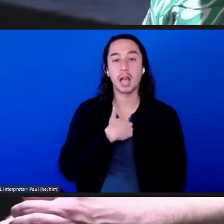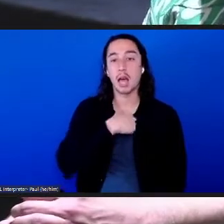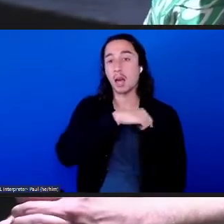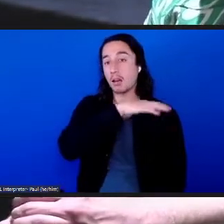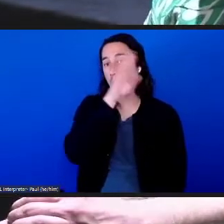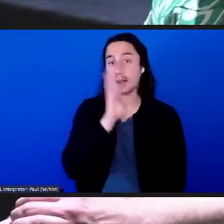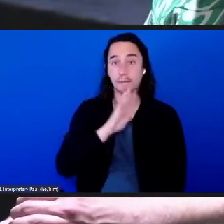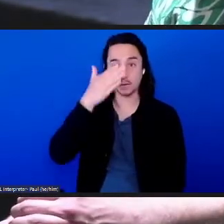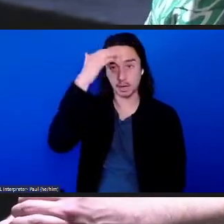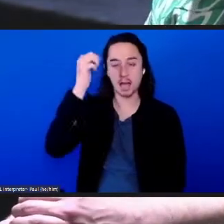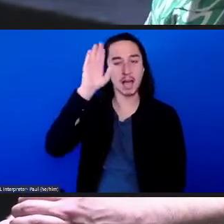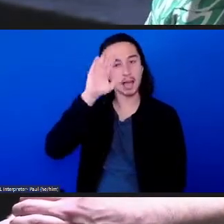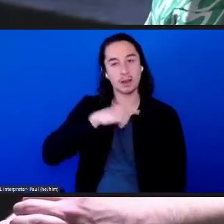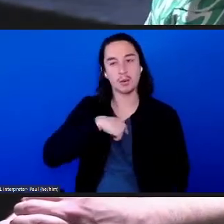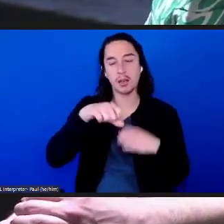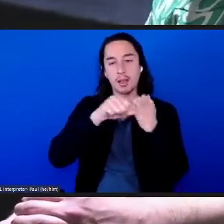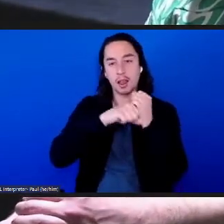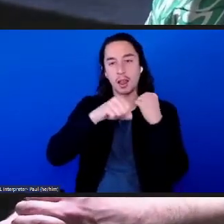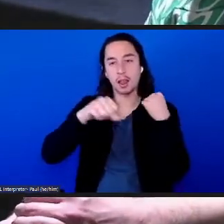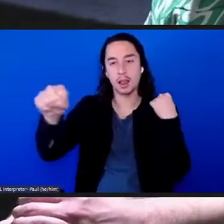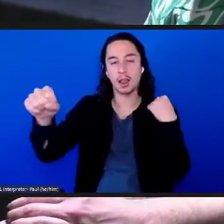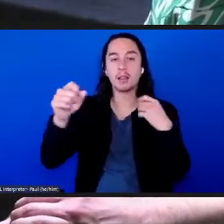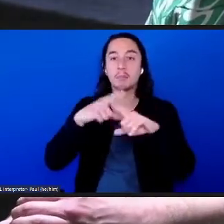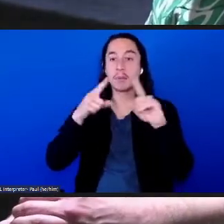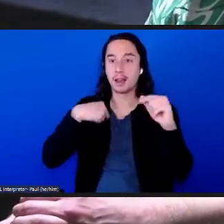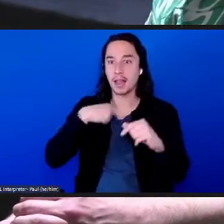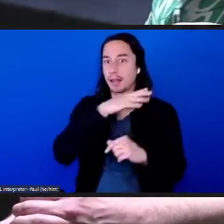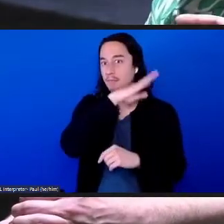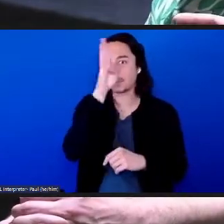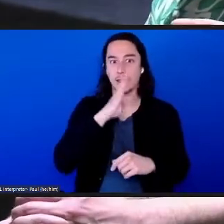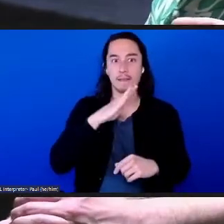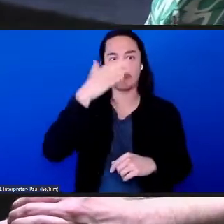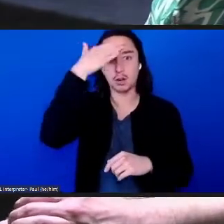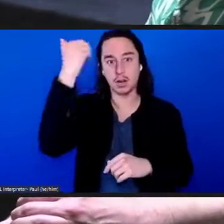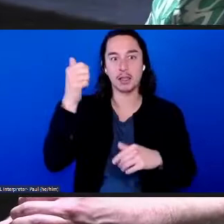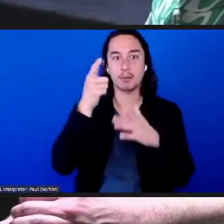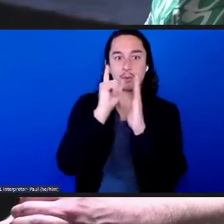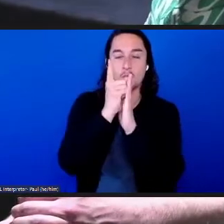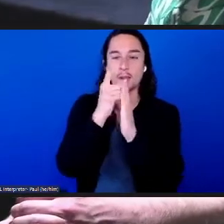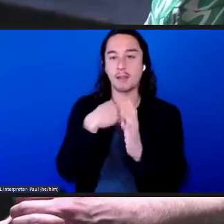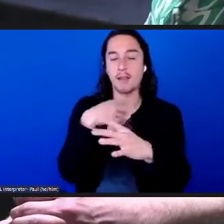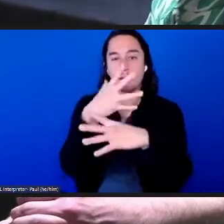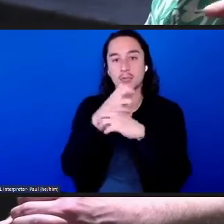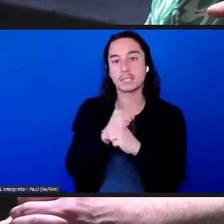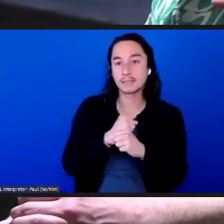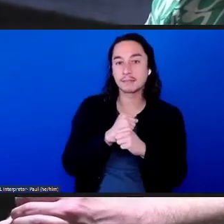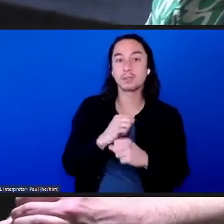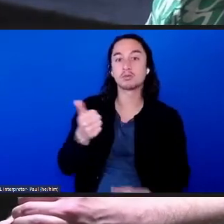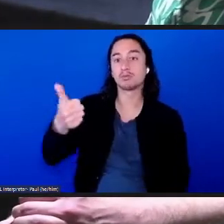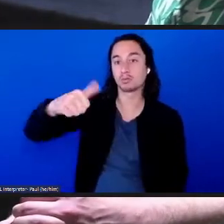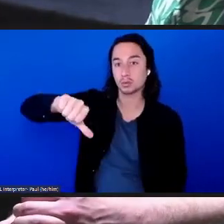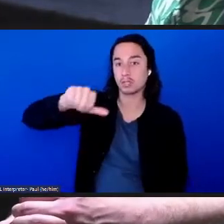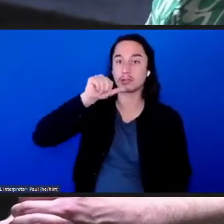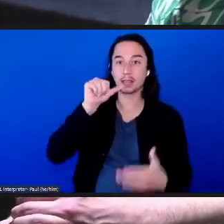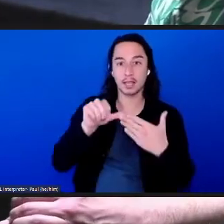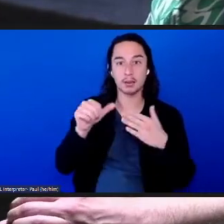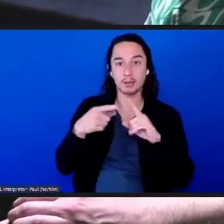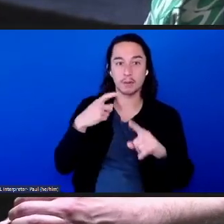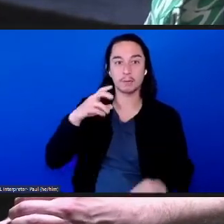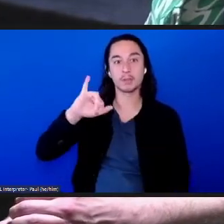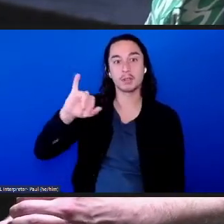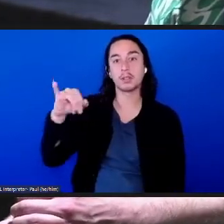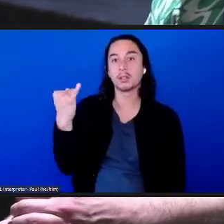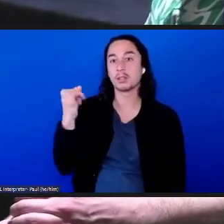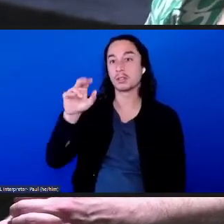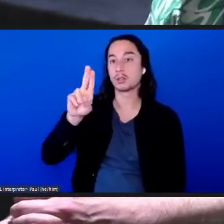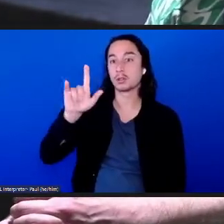but I will never forget this moment. I had received a rejection letter from Juilliard. It was